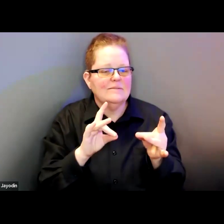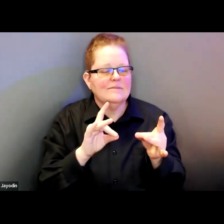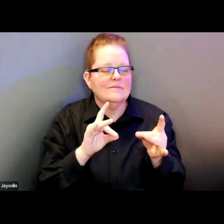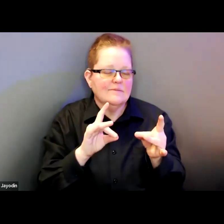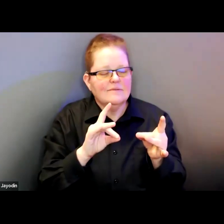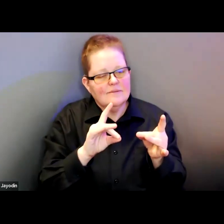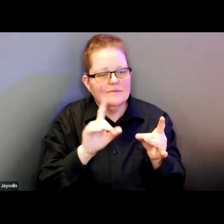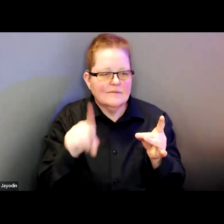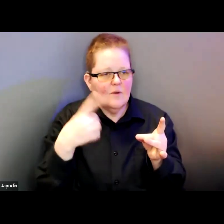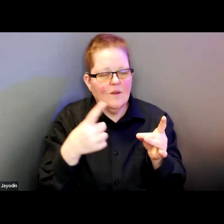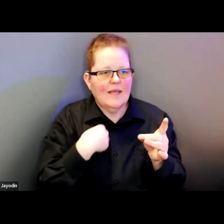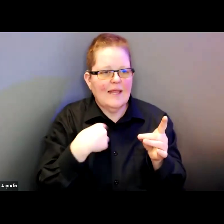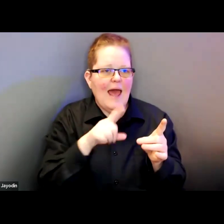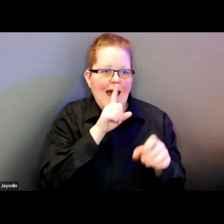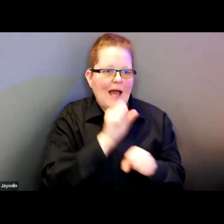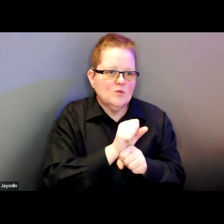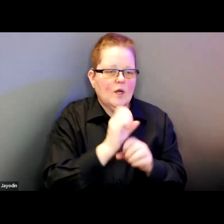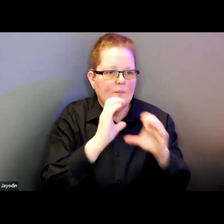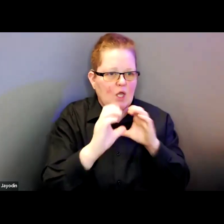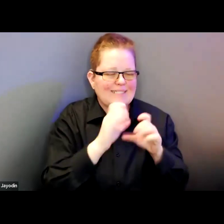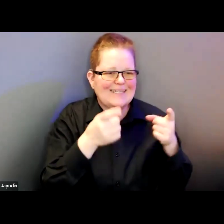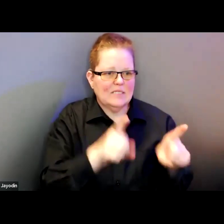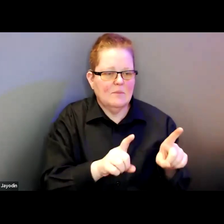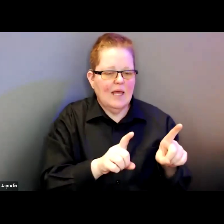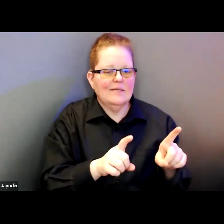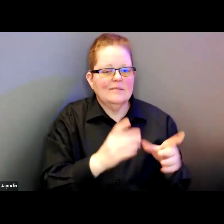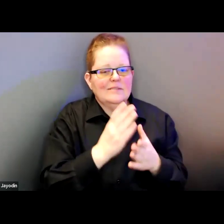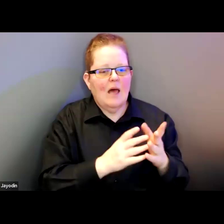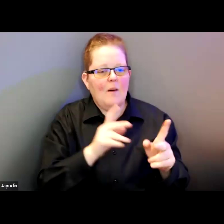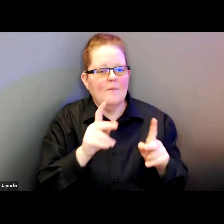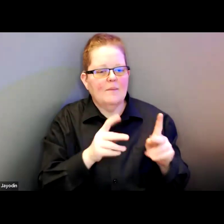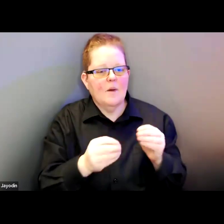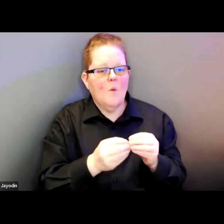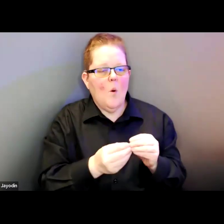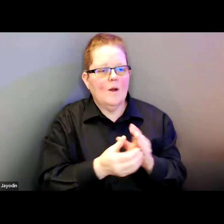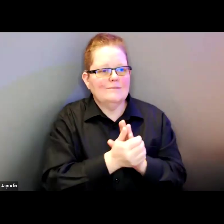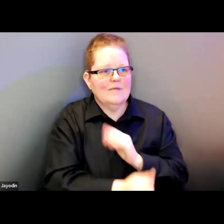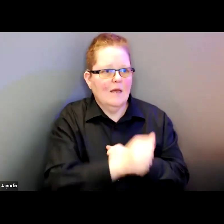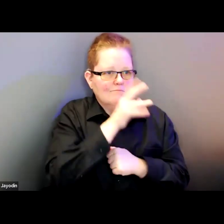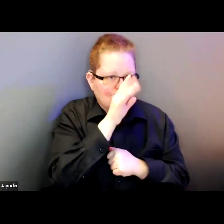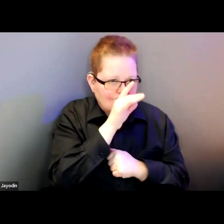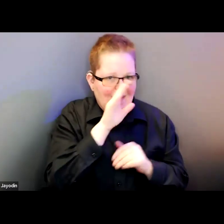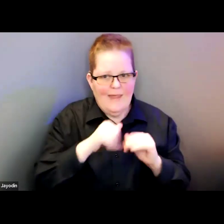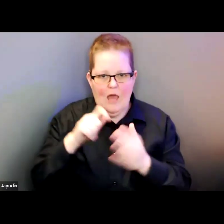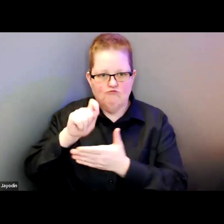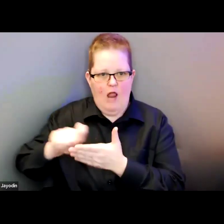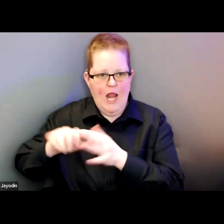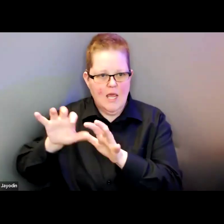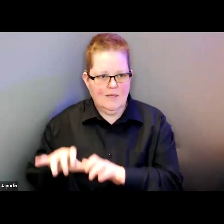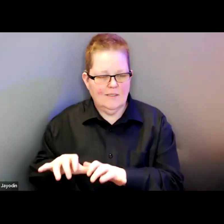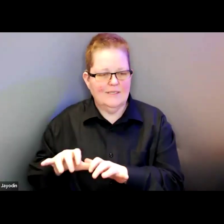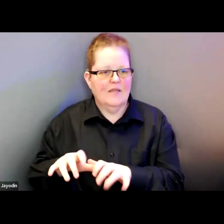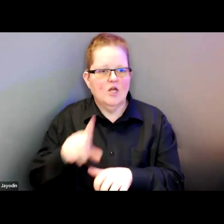to like the actual communication that takes place, and some people are better communicators verbally than they are in writing, that there is